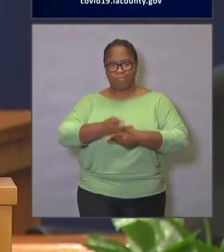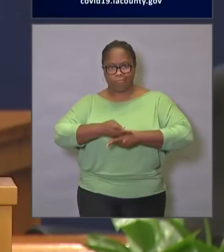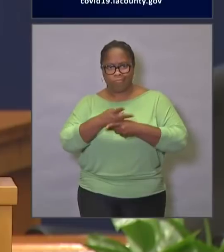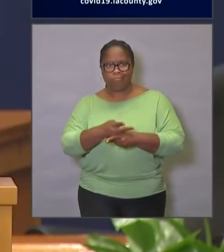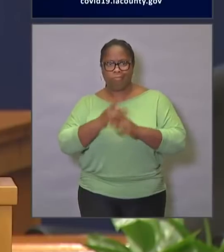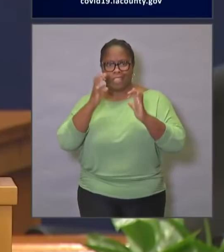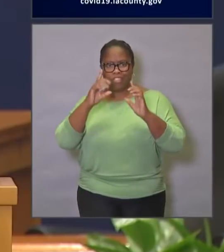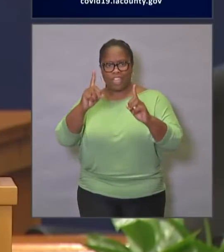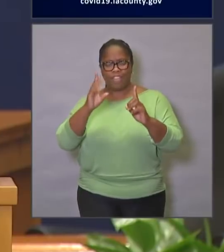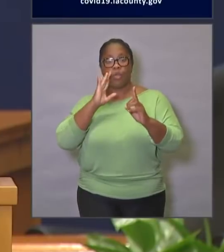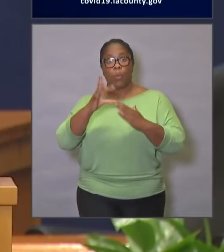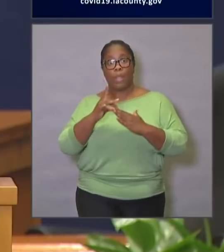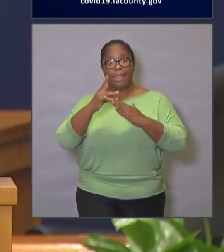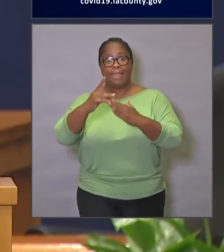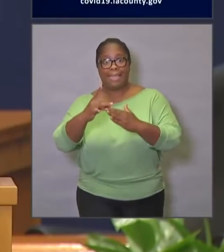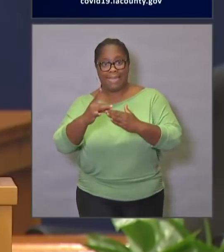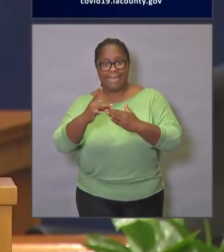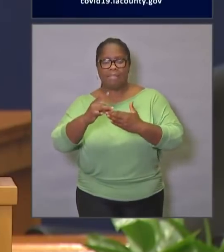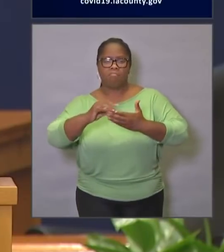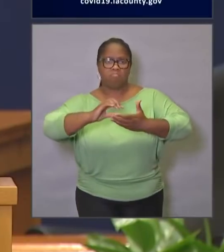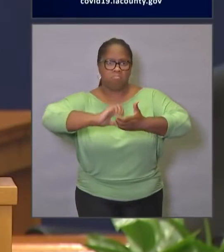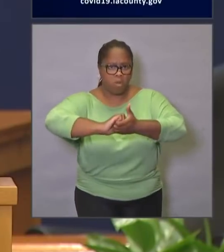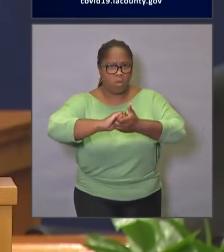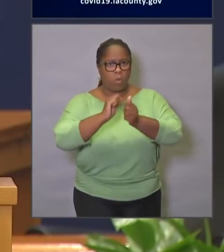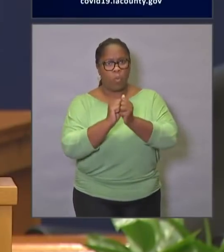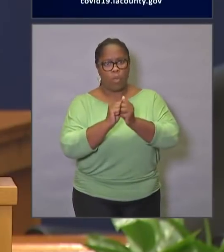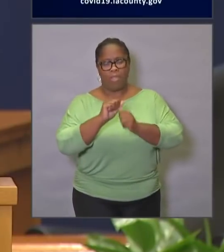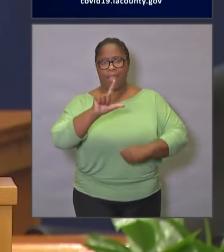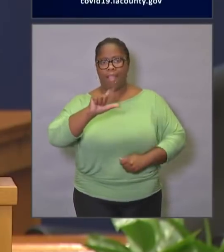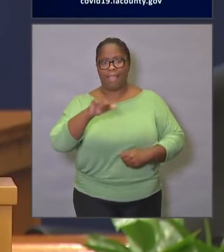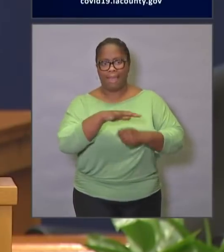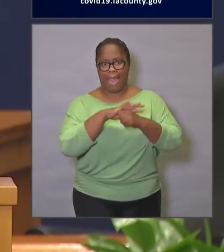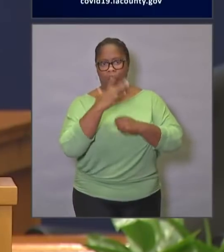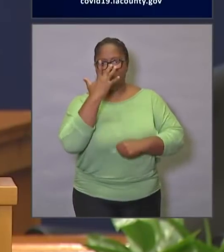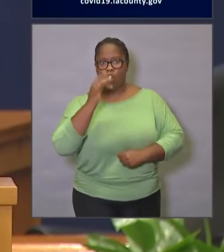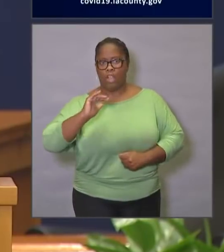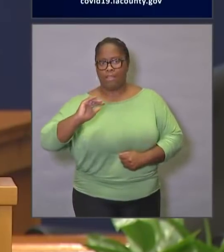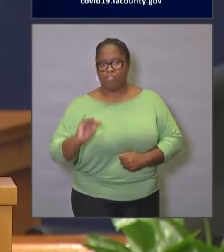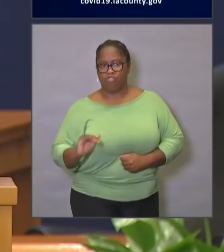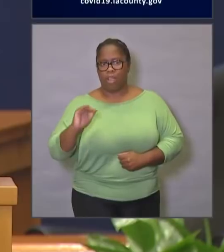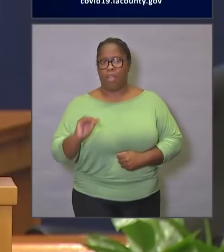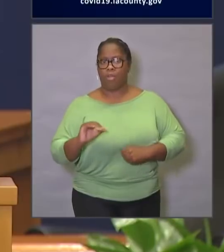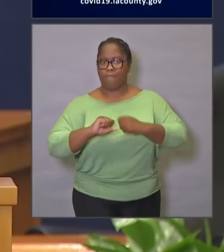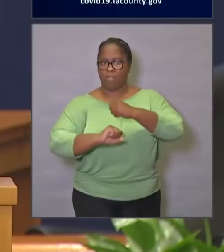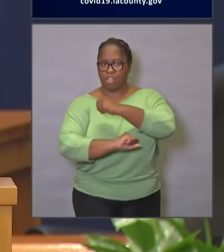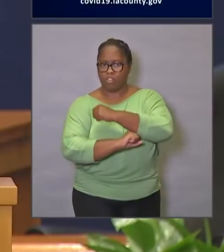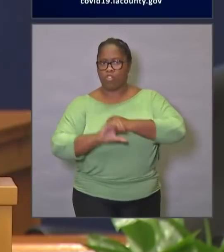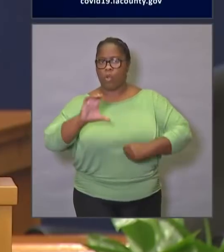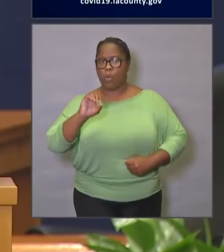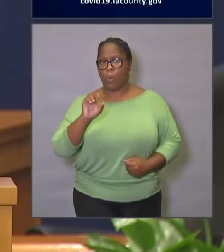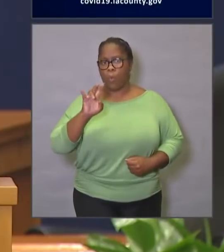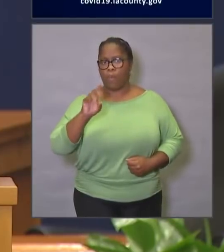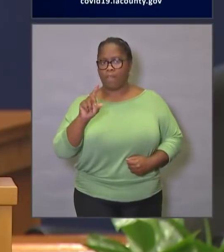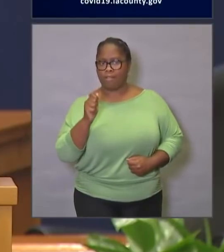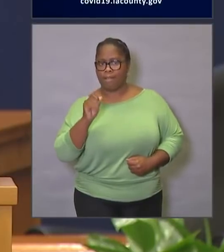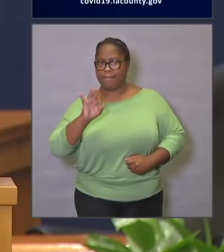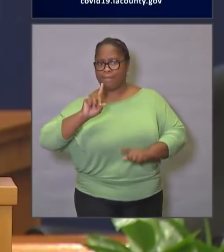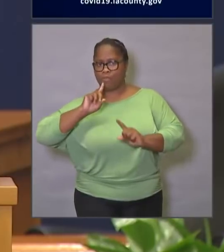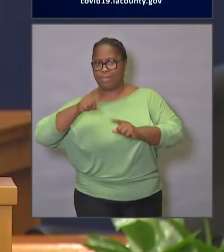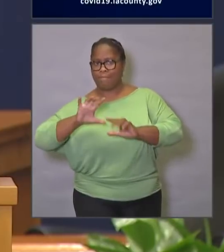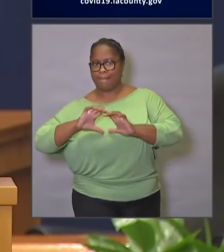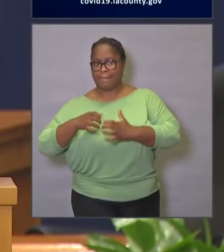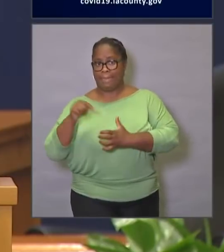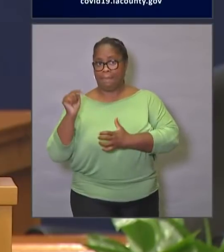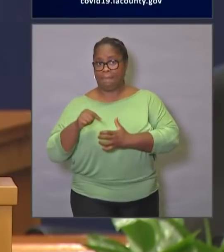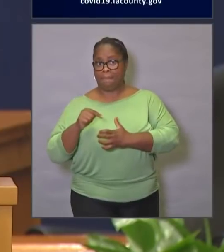in partnership with the LA County Early Childhood Education COVID-19 response team, which was created